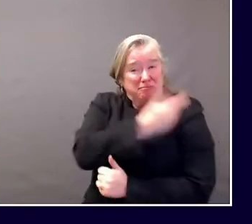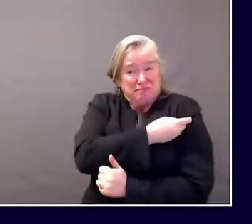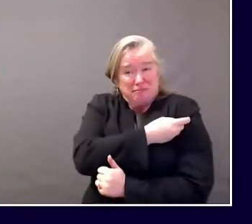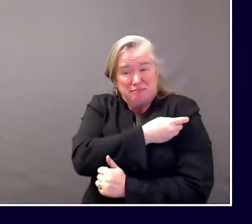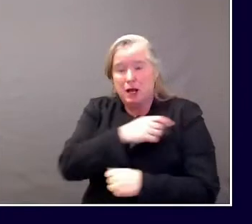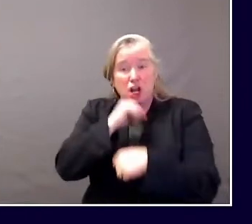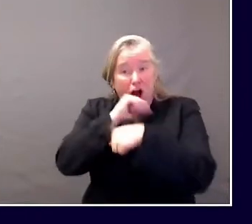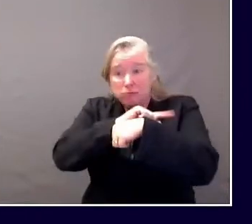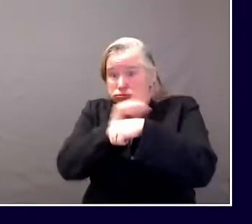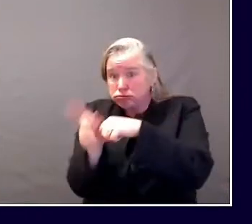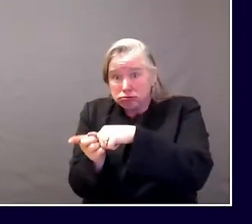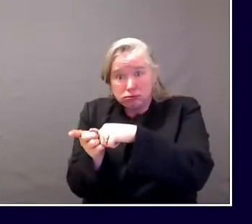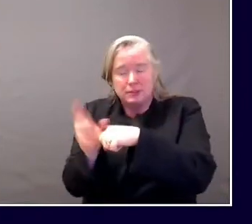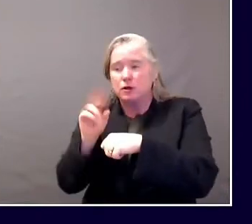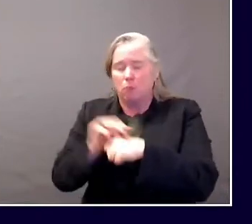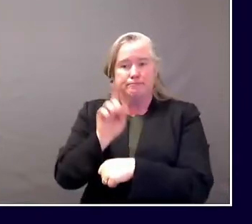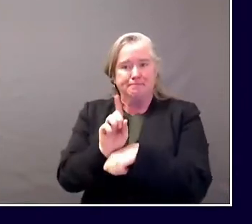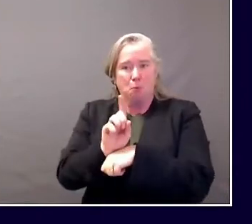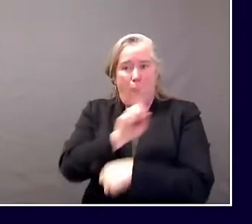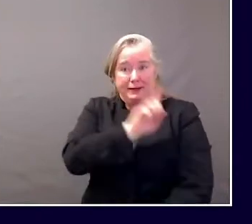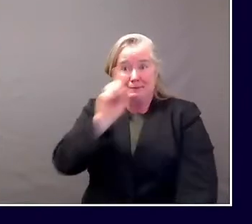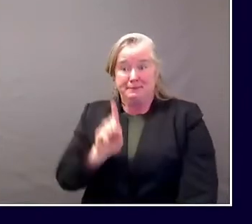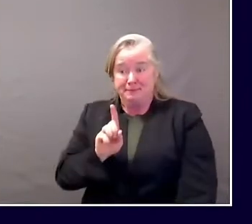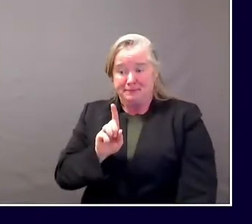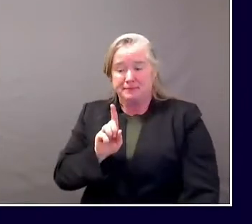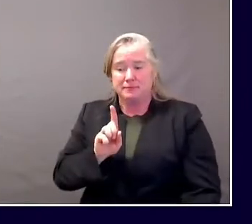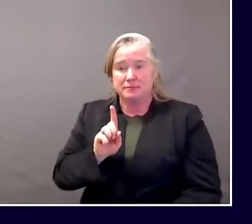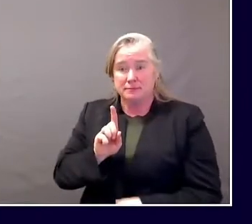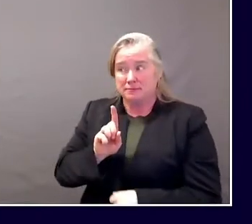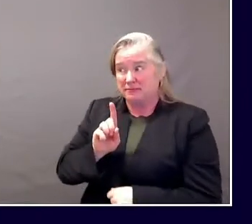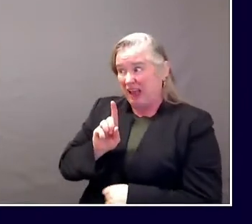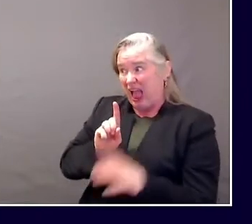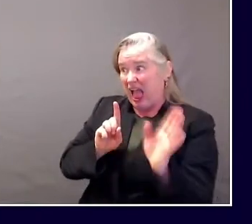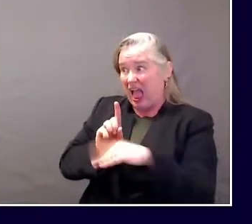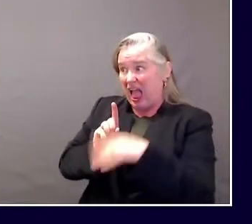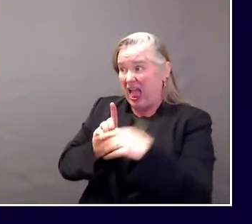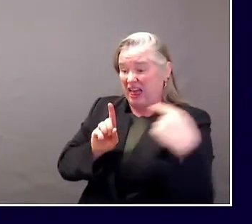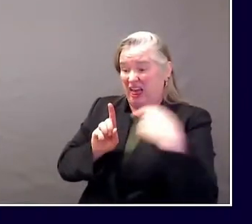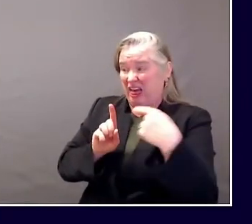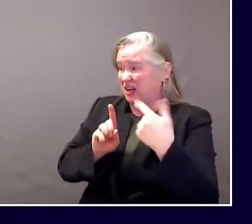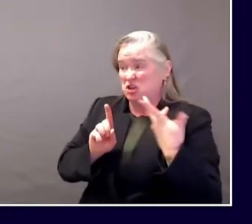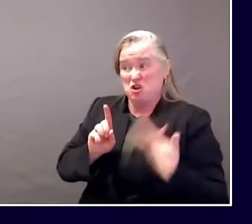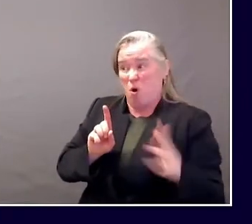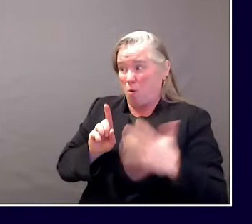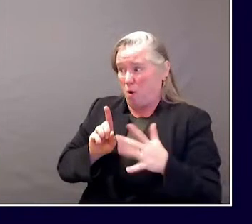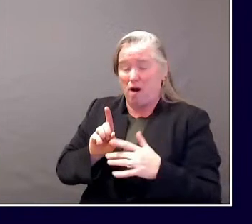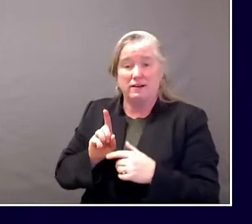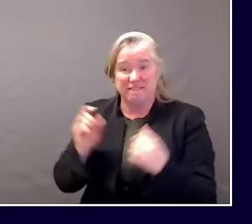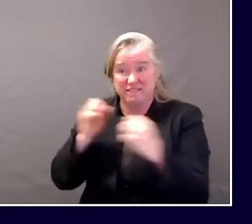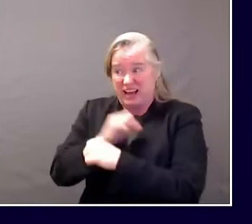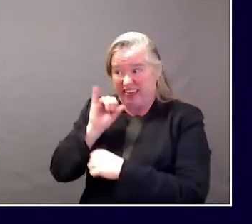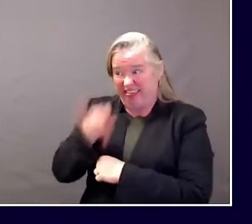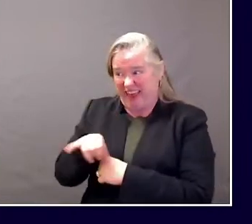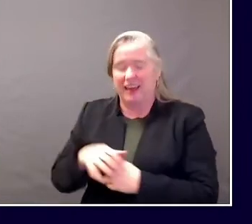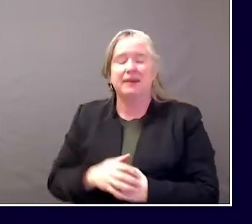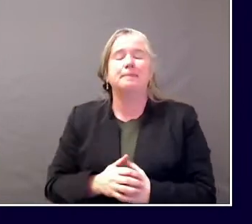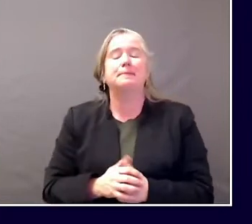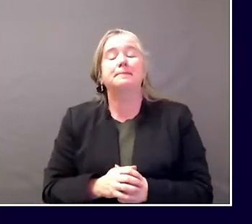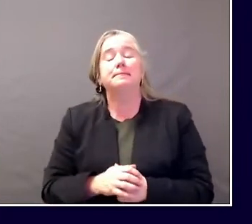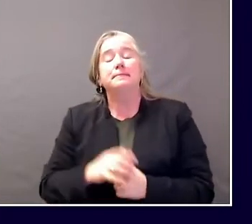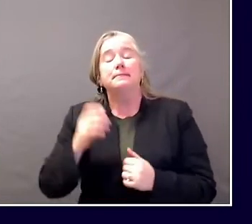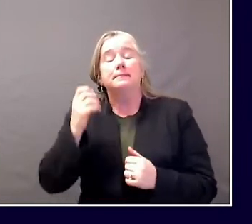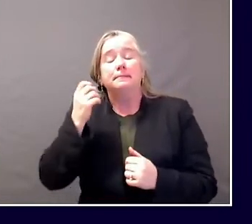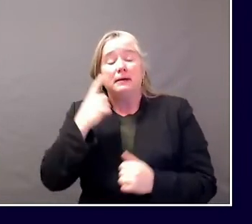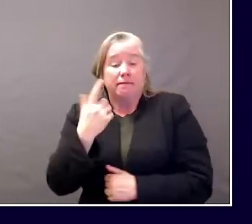little spike, and that tells the body to be ready. But that first dose may not completely prime